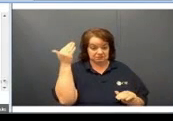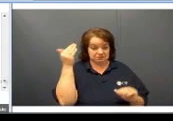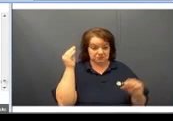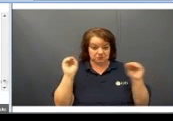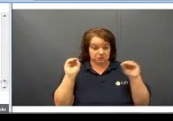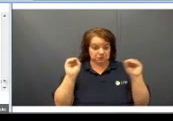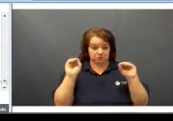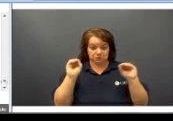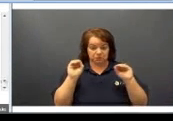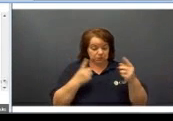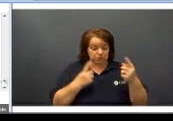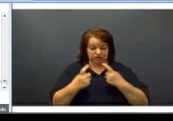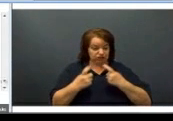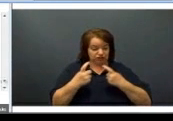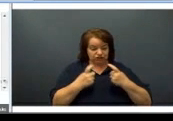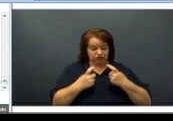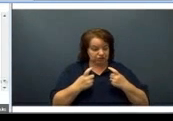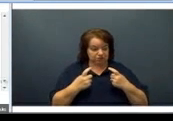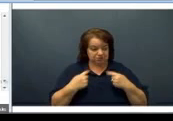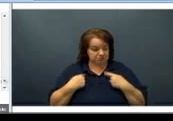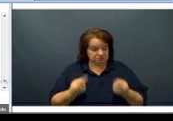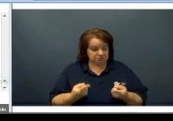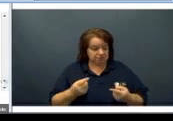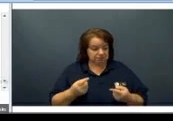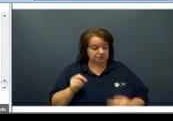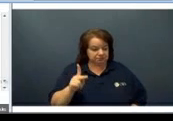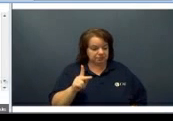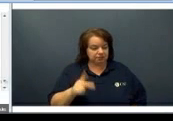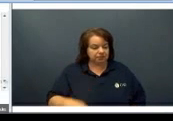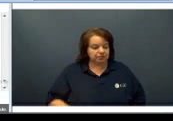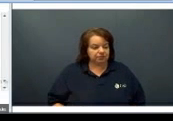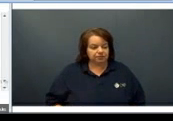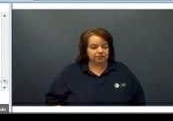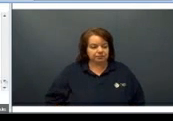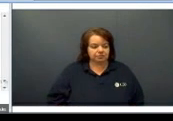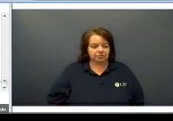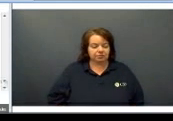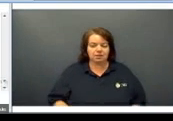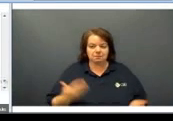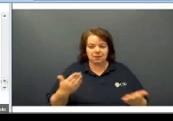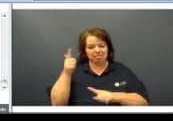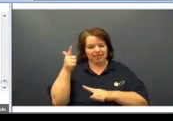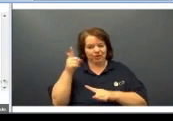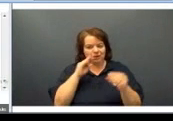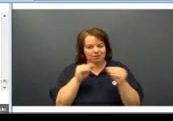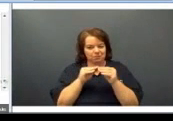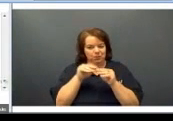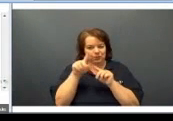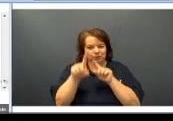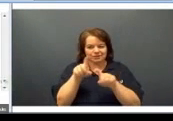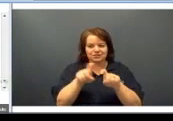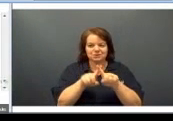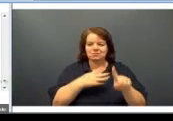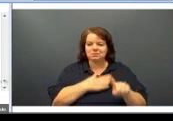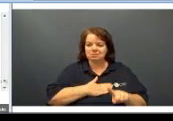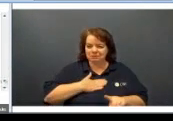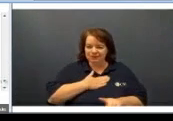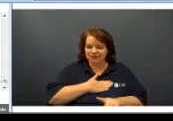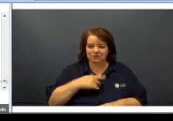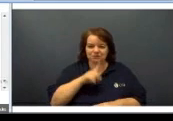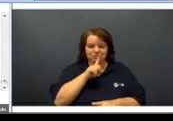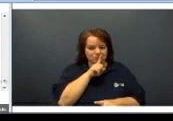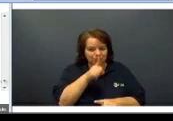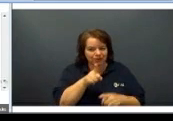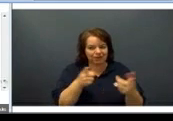Well, it doesn't look like any questions are forthcoming at this time. Maybe